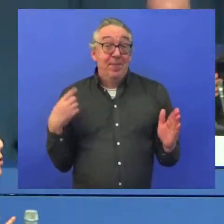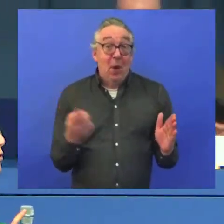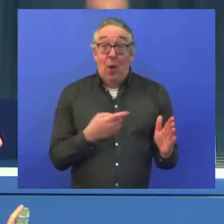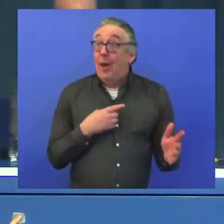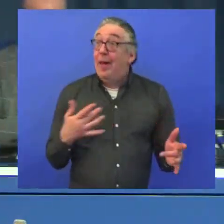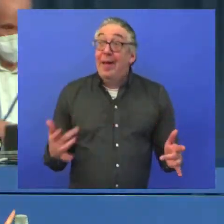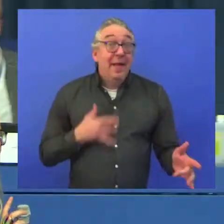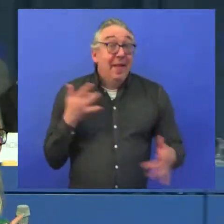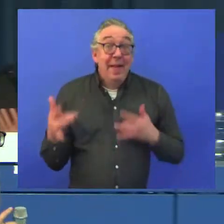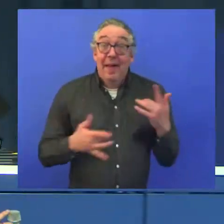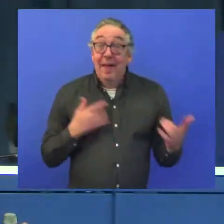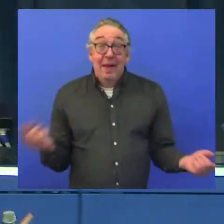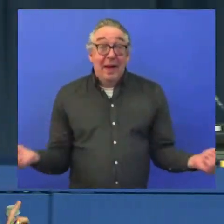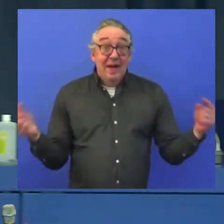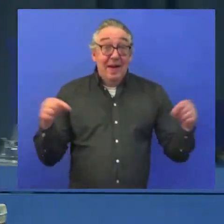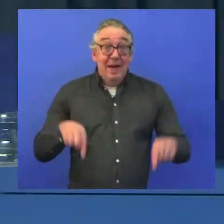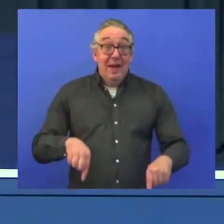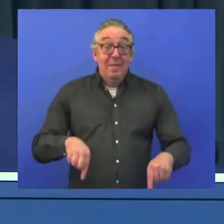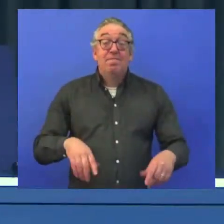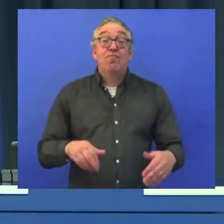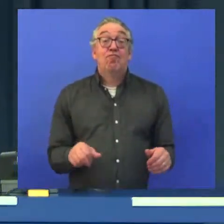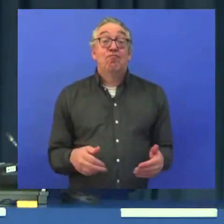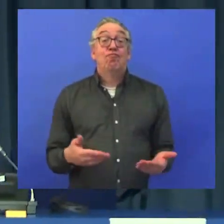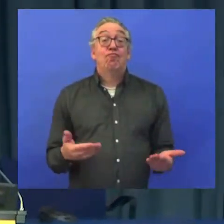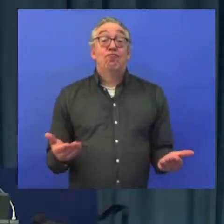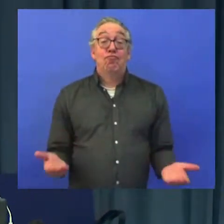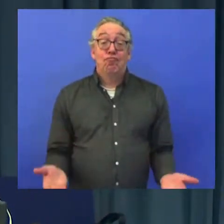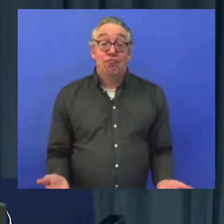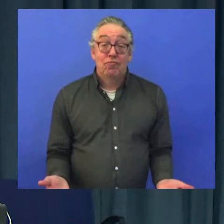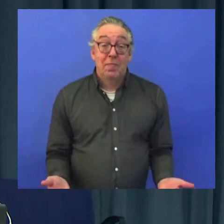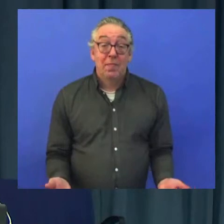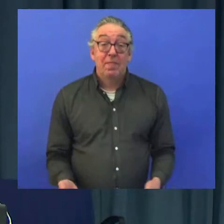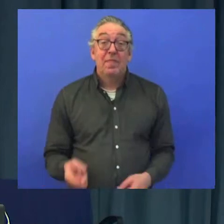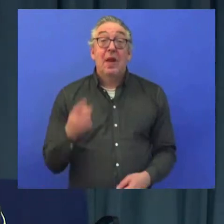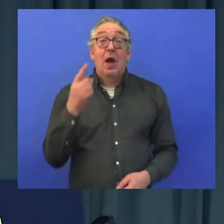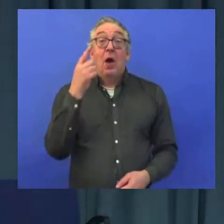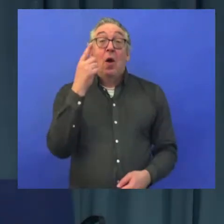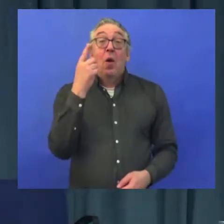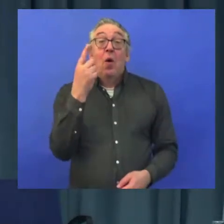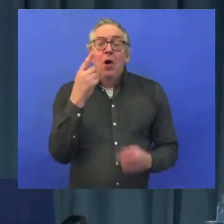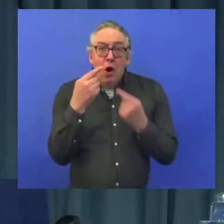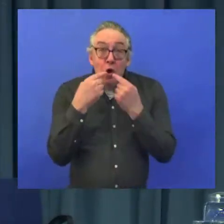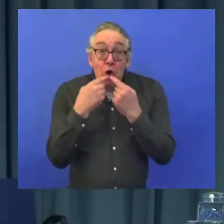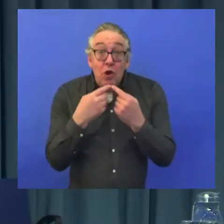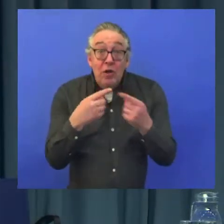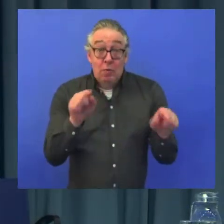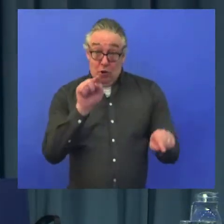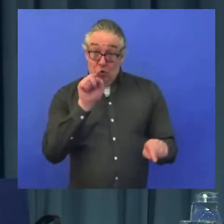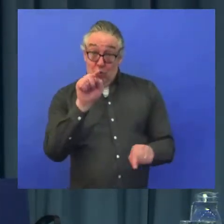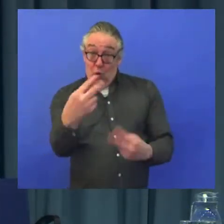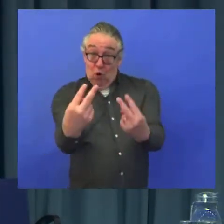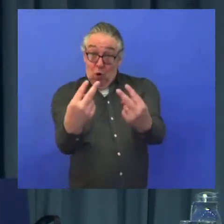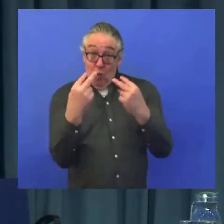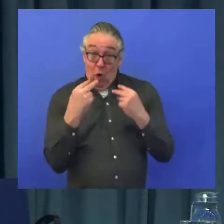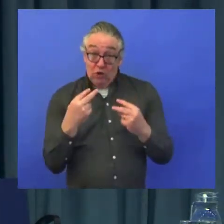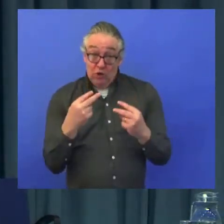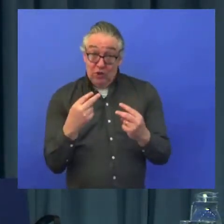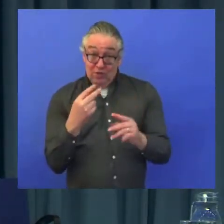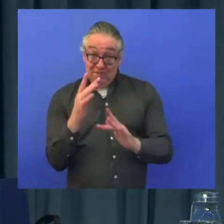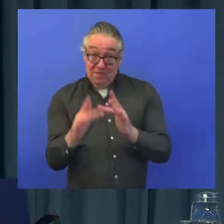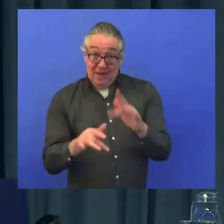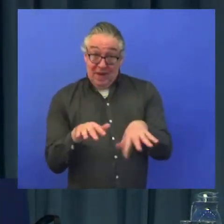we moved a particular announcement, which is for those of you online, it's a